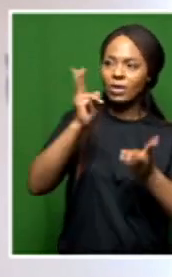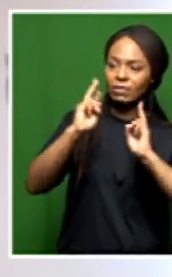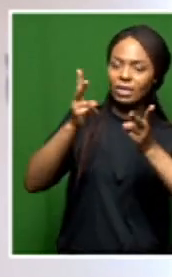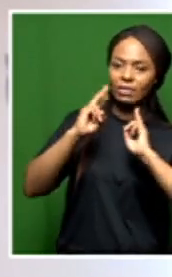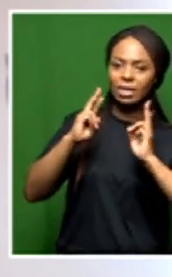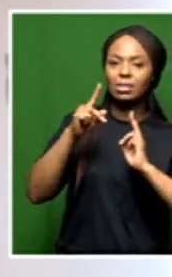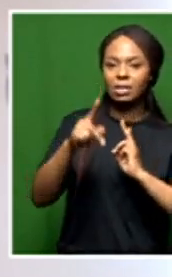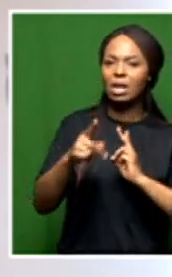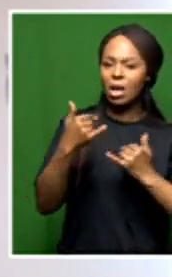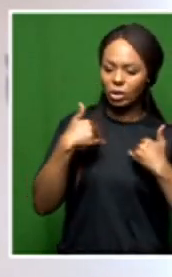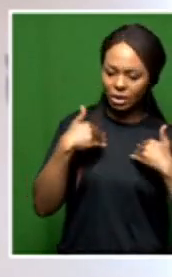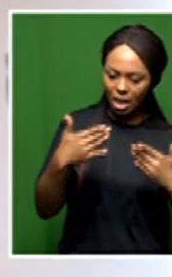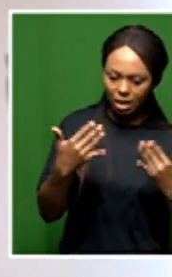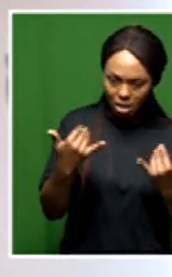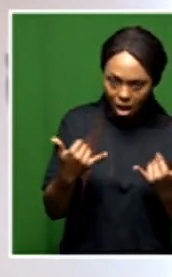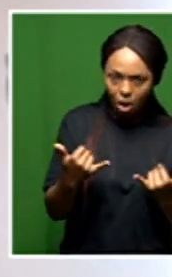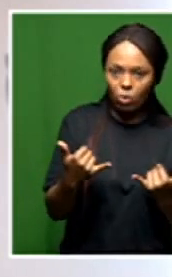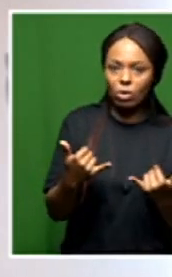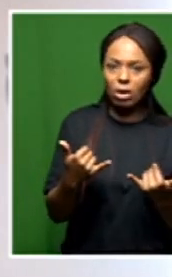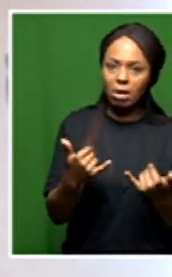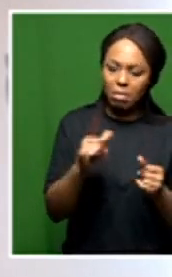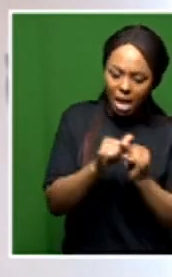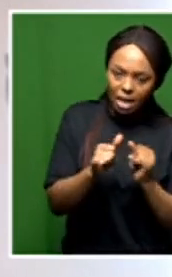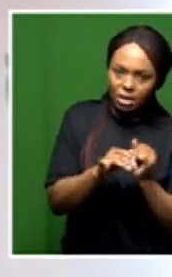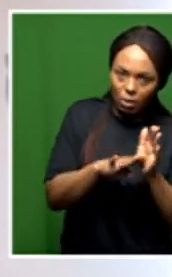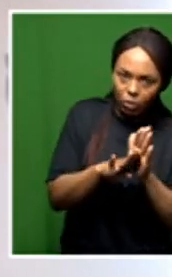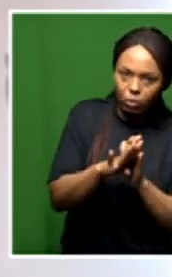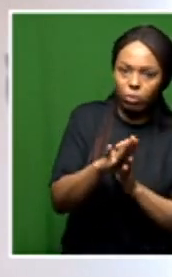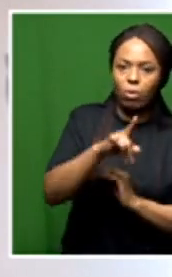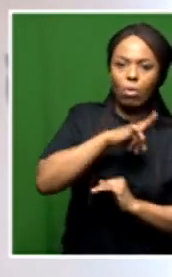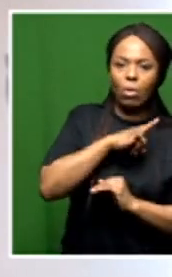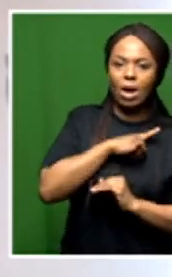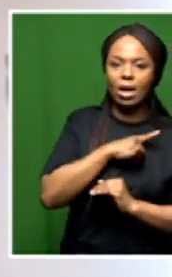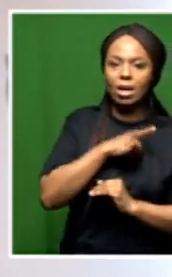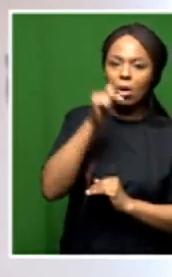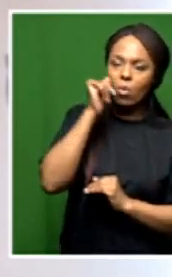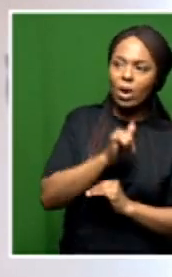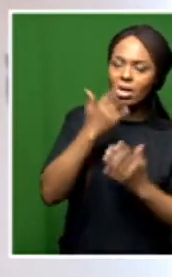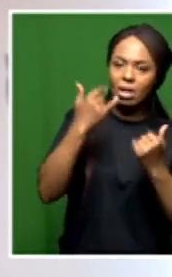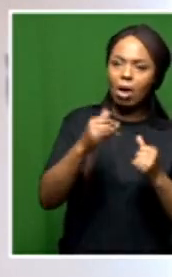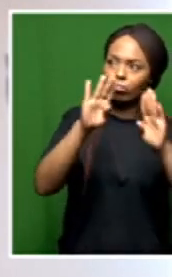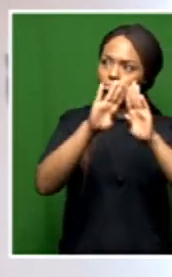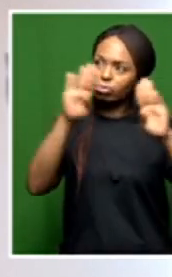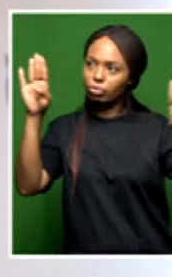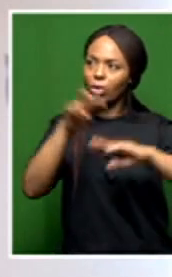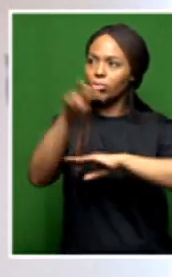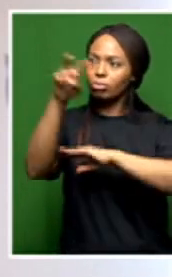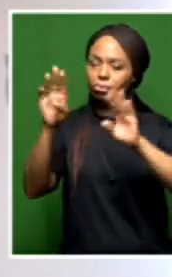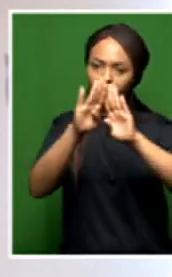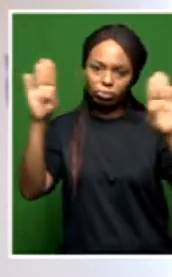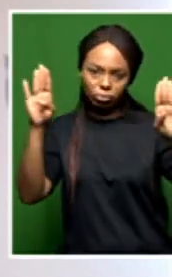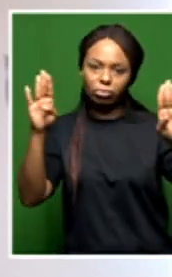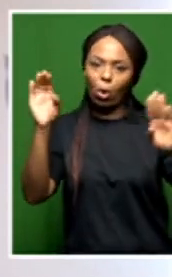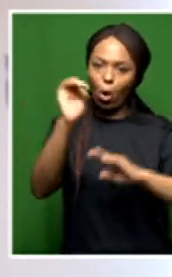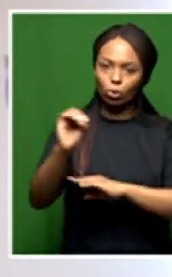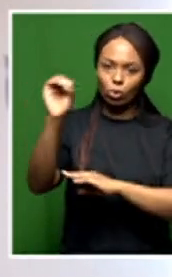good year, especially when we were taken off from the red list in October. Obviously, we are concerned with this new variant. We as